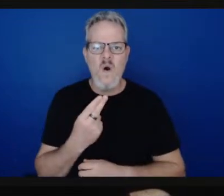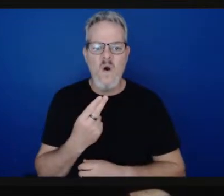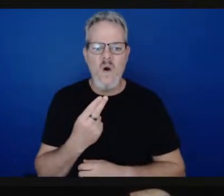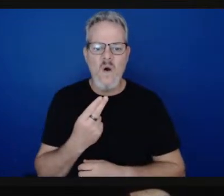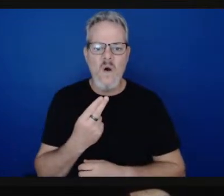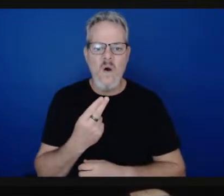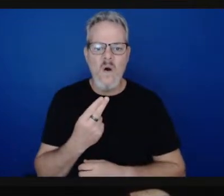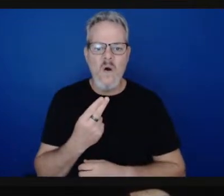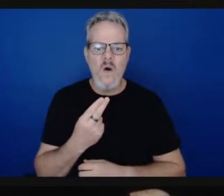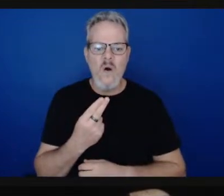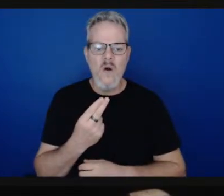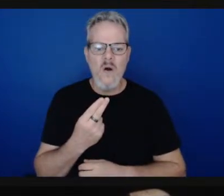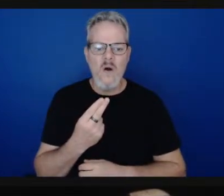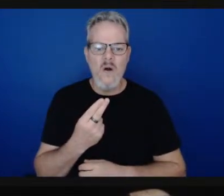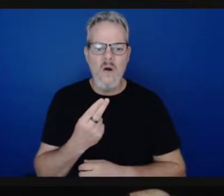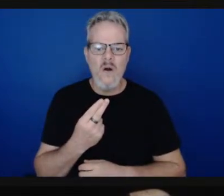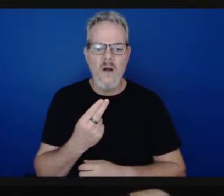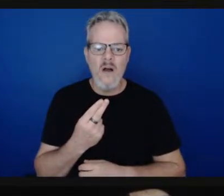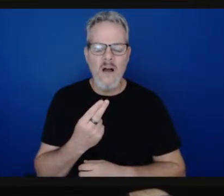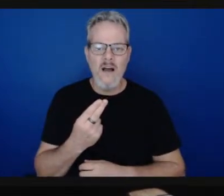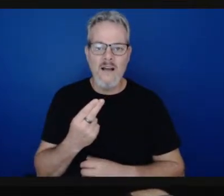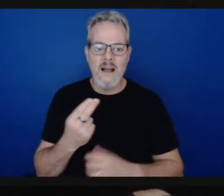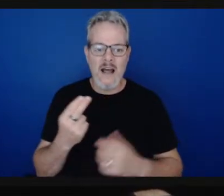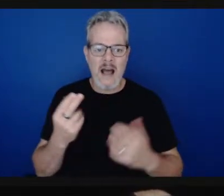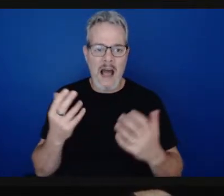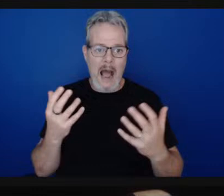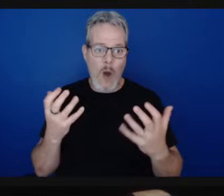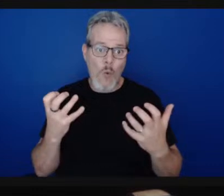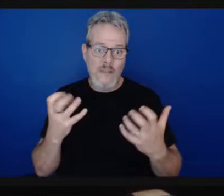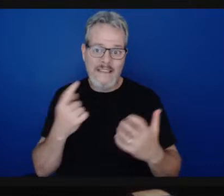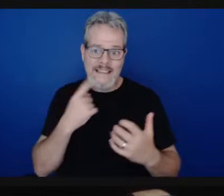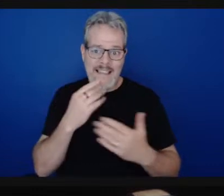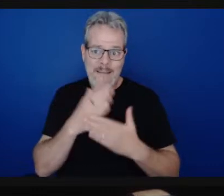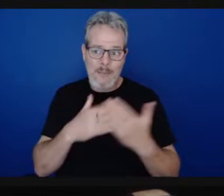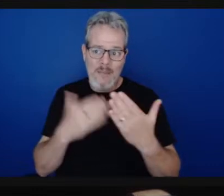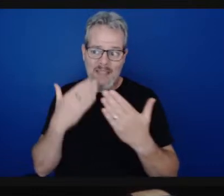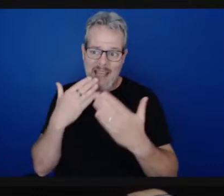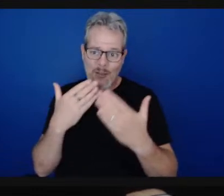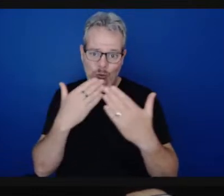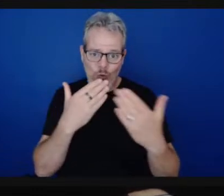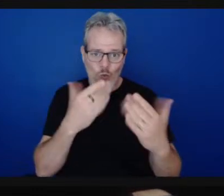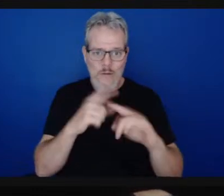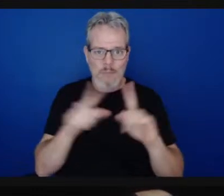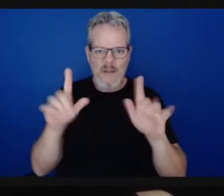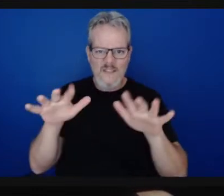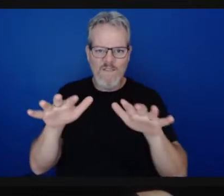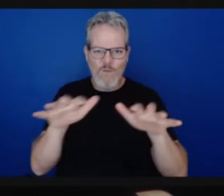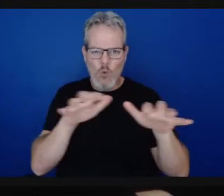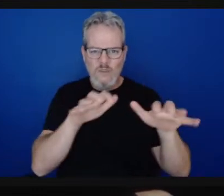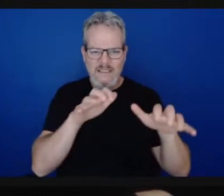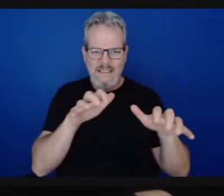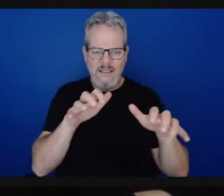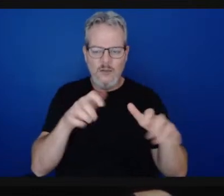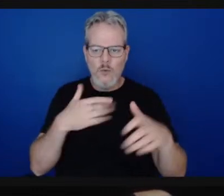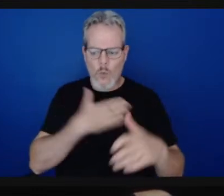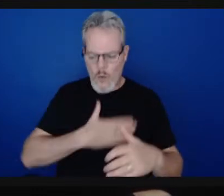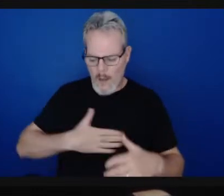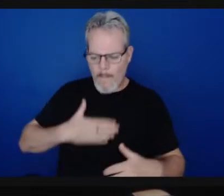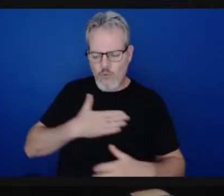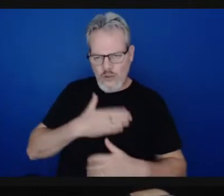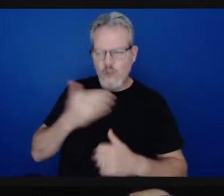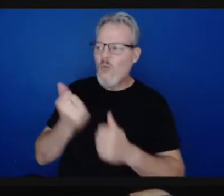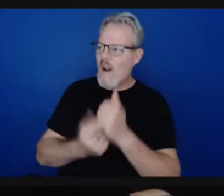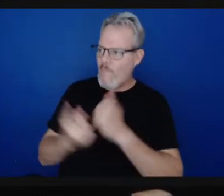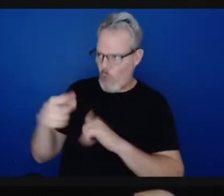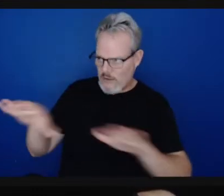So you're going to say some thank yous. I just wait till this clears up and I go through it. Yeah, we might as well after go that. ahead and knock some things out. So we appreciate everybody being here